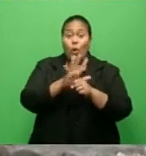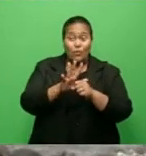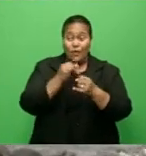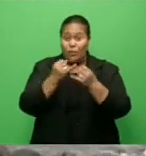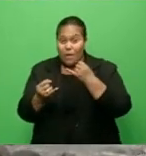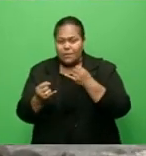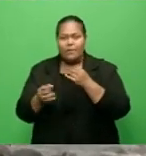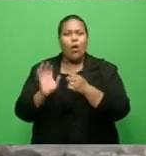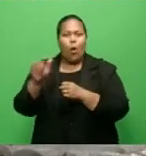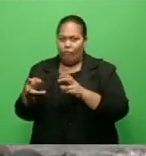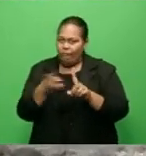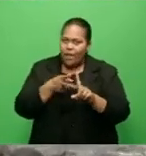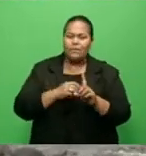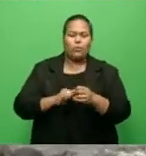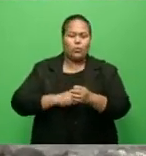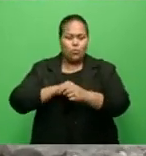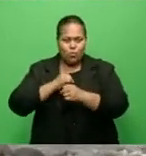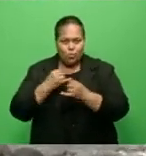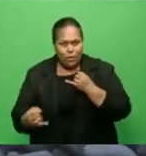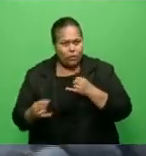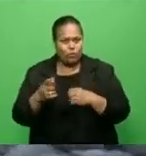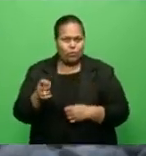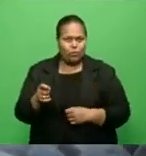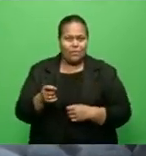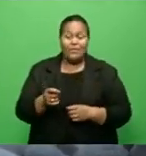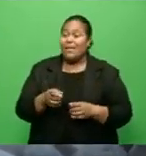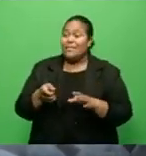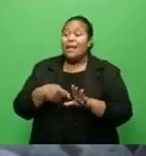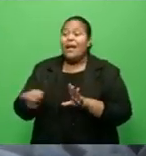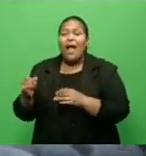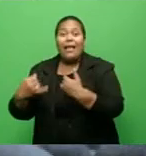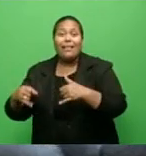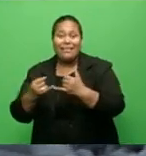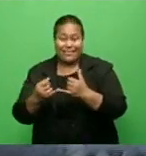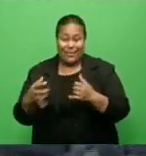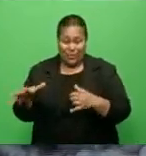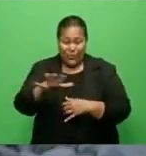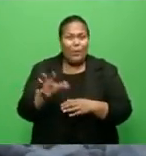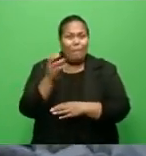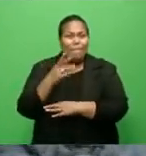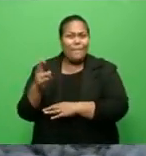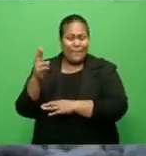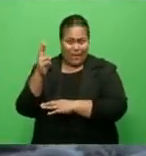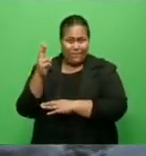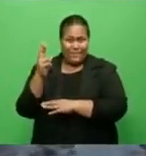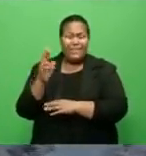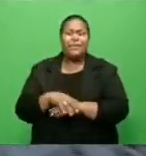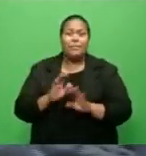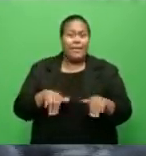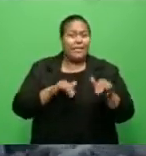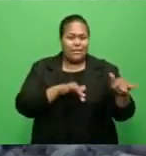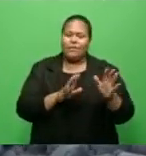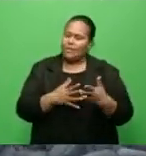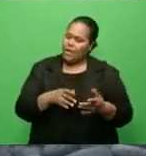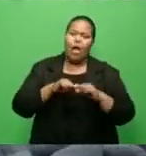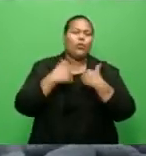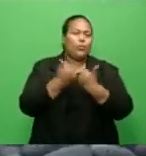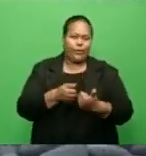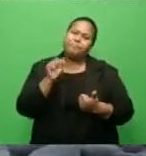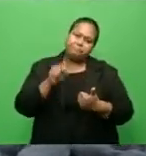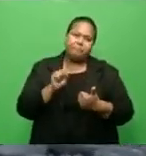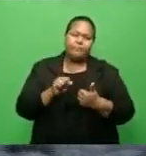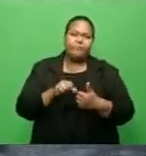so on. So the only problem is it's getting worse. It's a pandemic that is getting